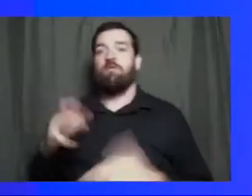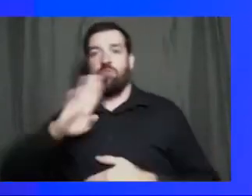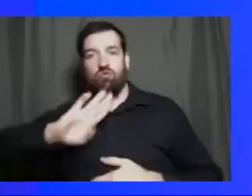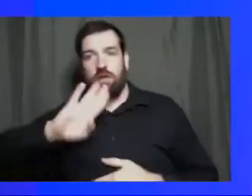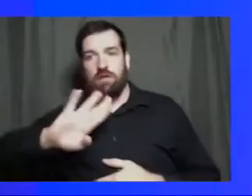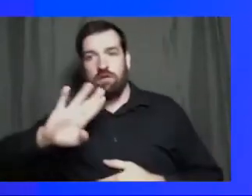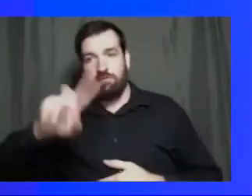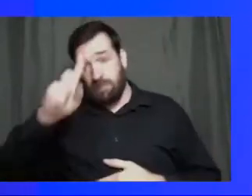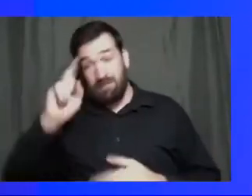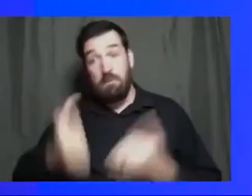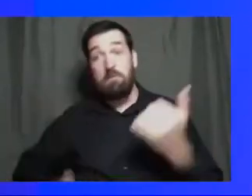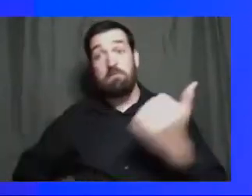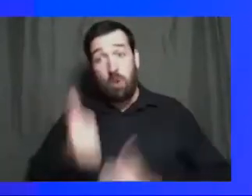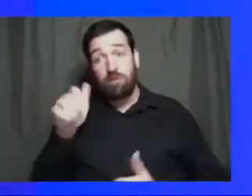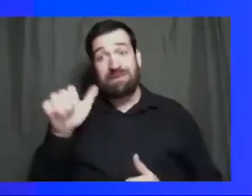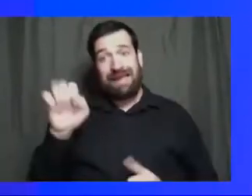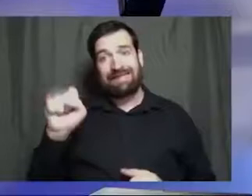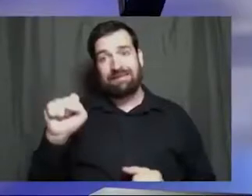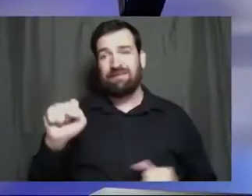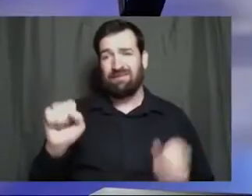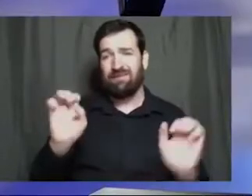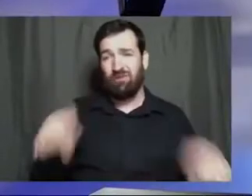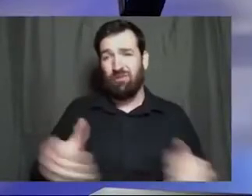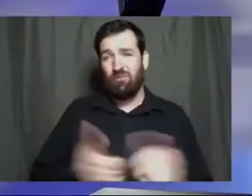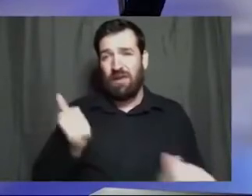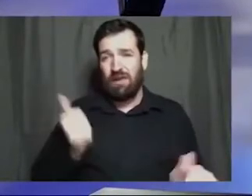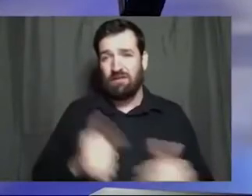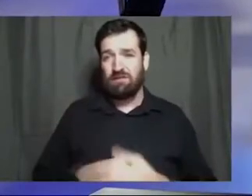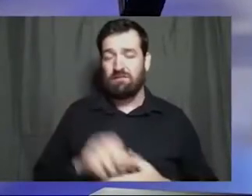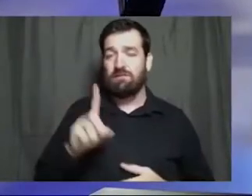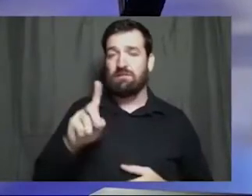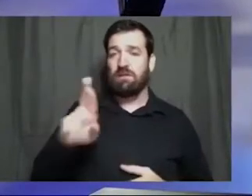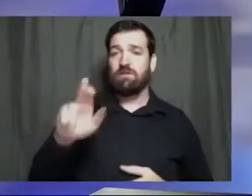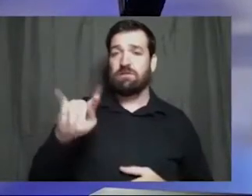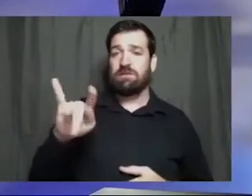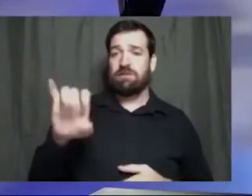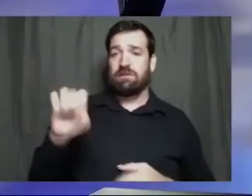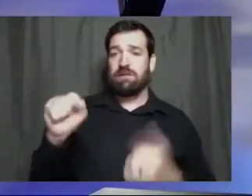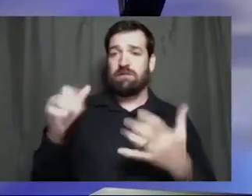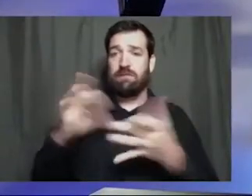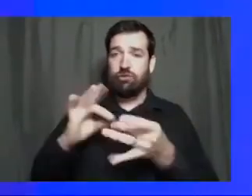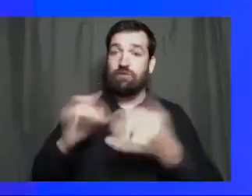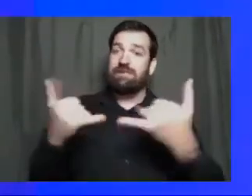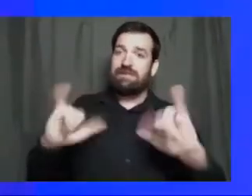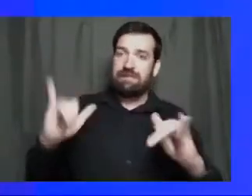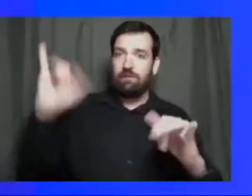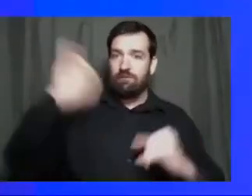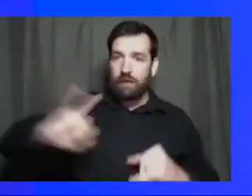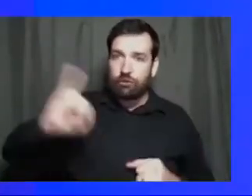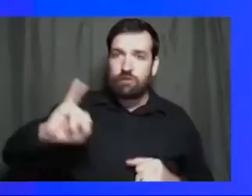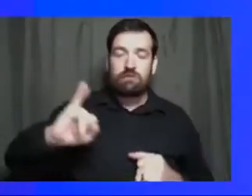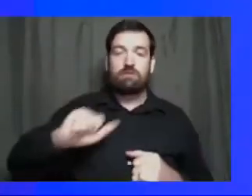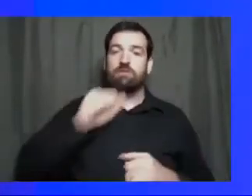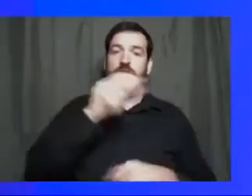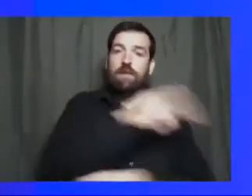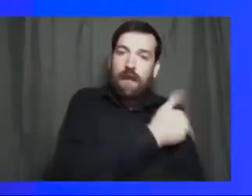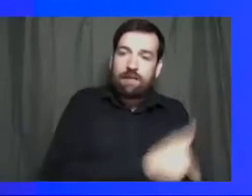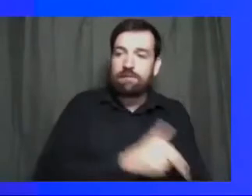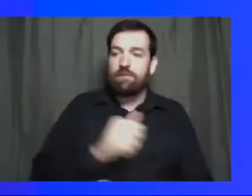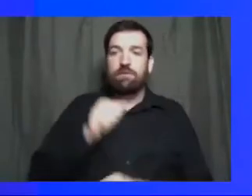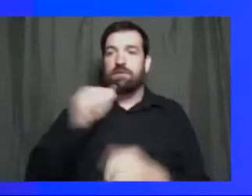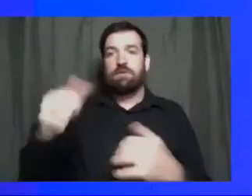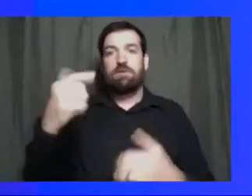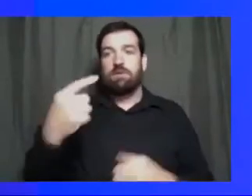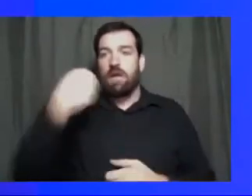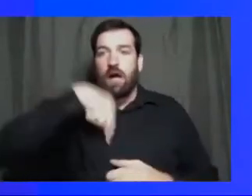cases could have been prevented. As Dr. Stite said, they may still get infection. They're not in hospital. They're not in the ventilator. They're not in ICU. And